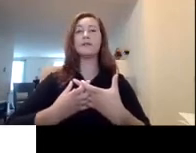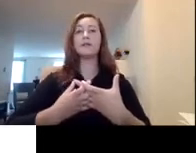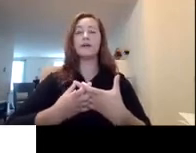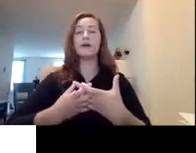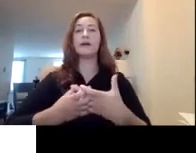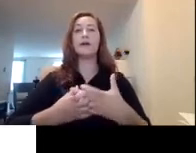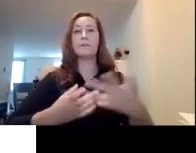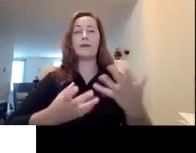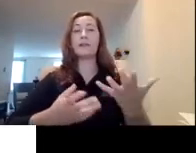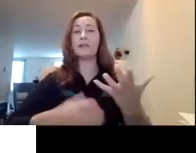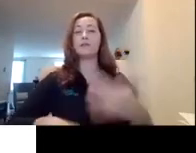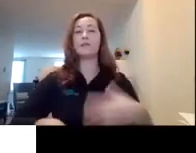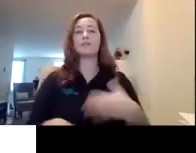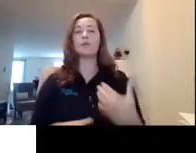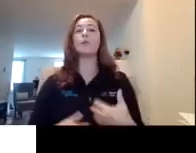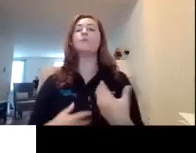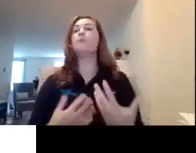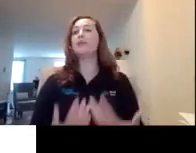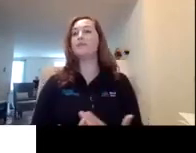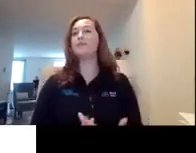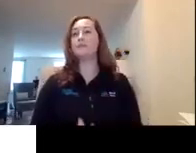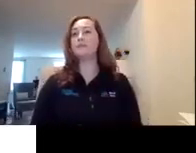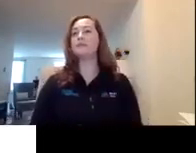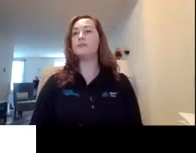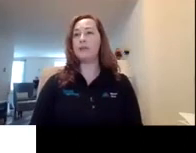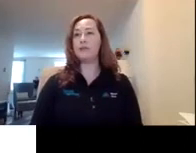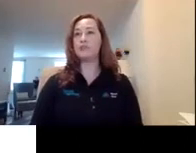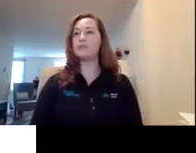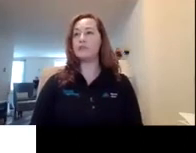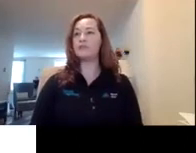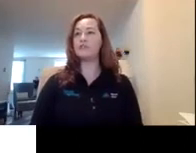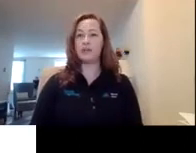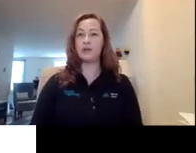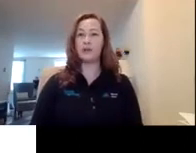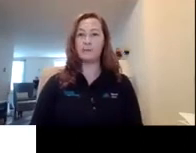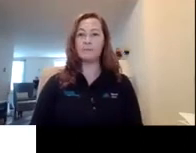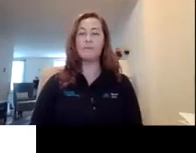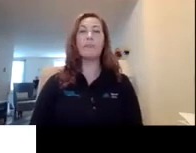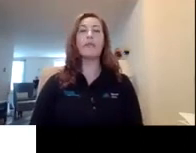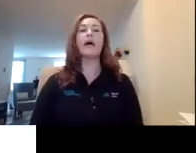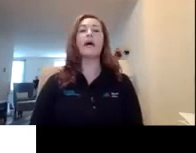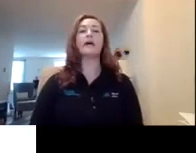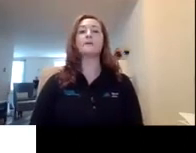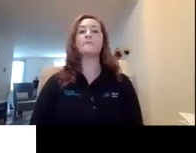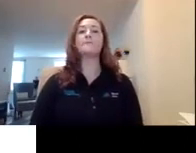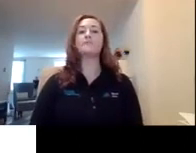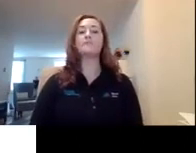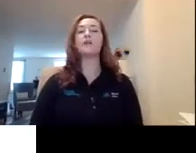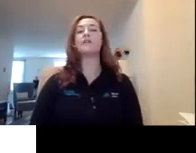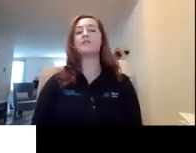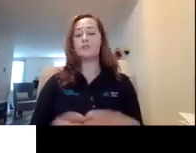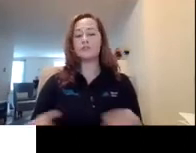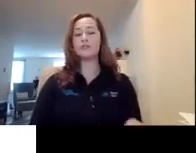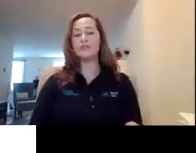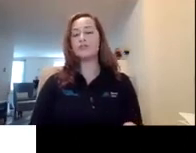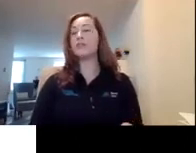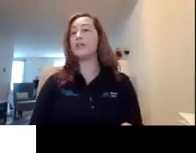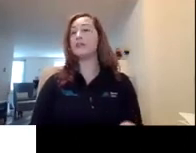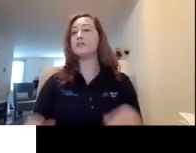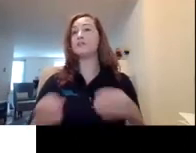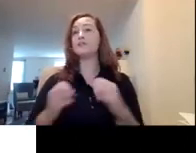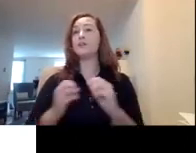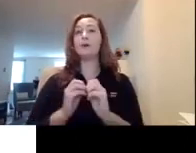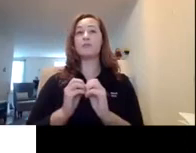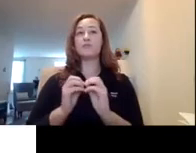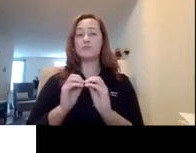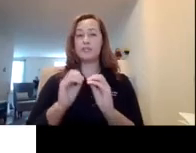mask, a clear mask, will benefit the patient in general. And of course, the thing here